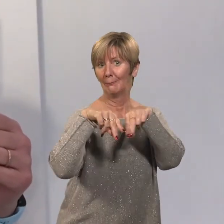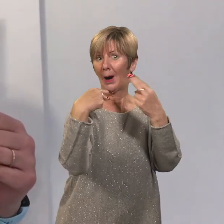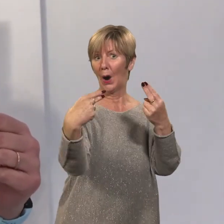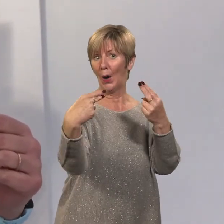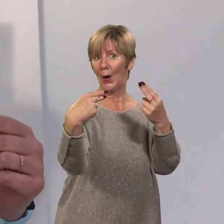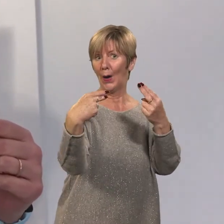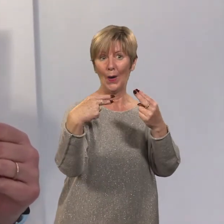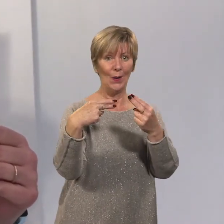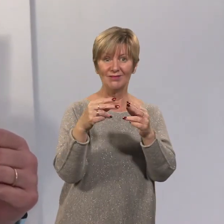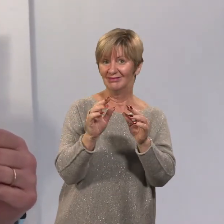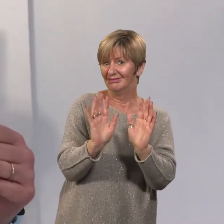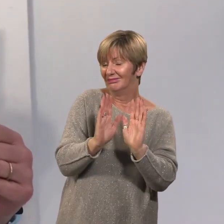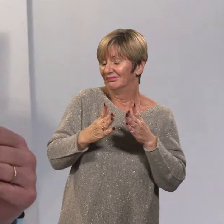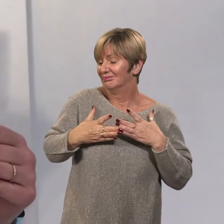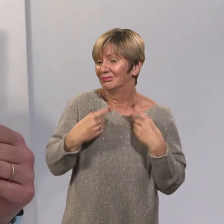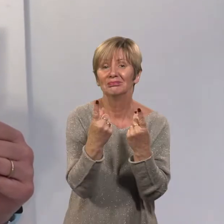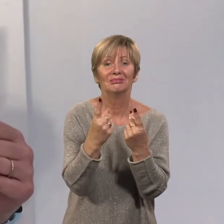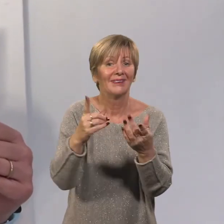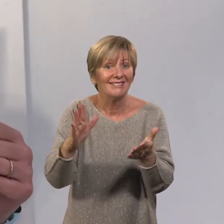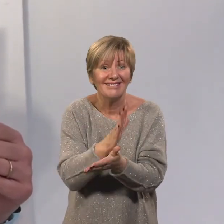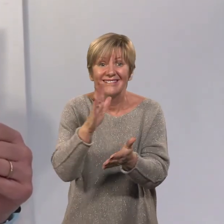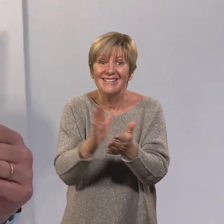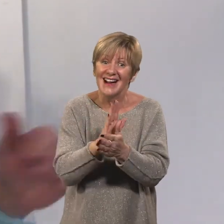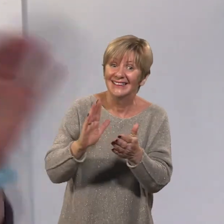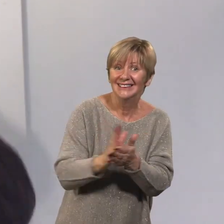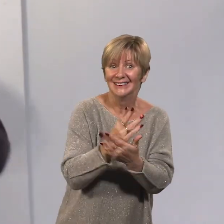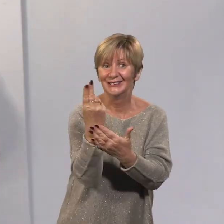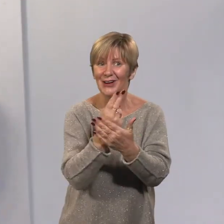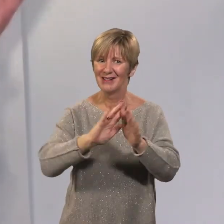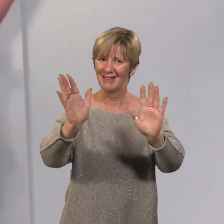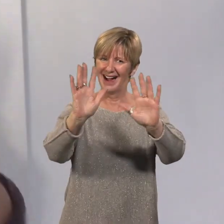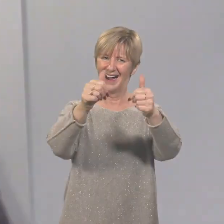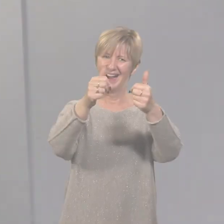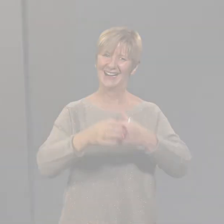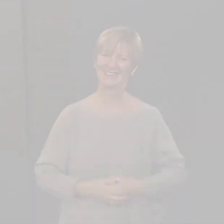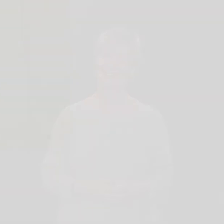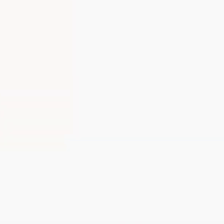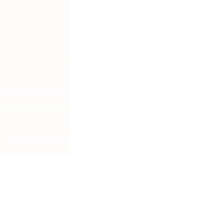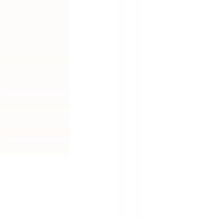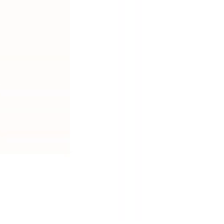bow at the back, however you like. But have fun and enjoy drawing. Bye bye.